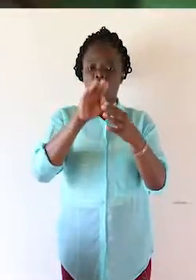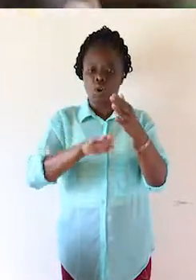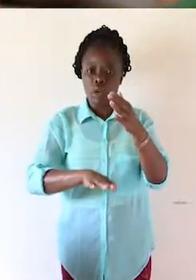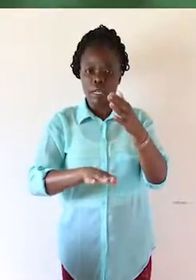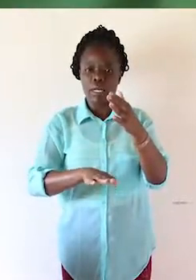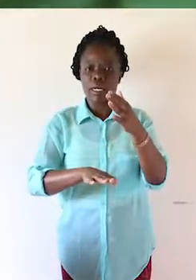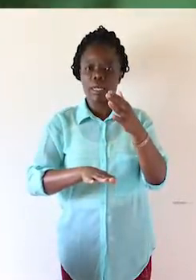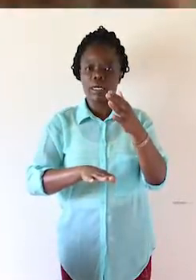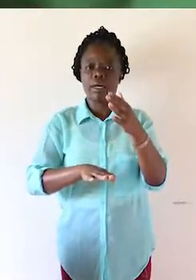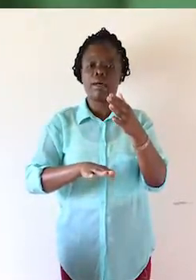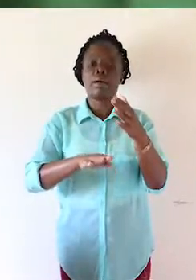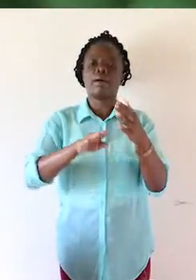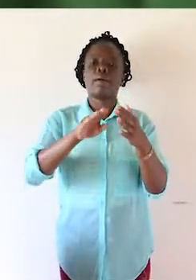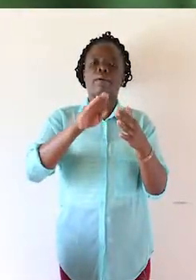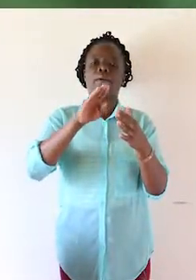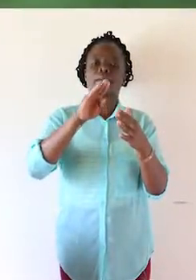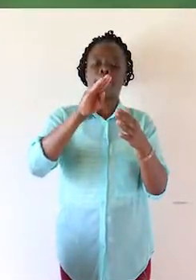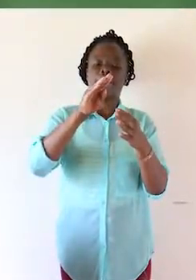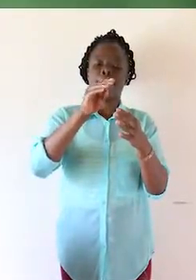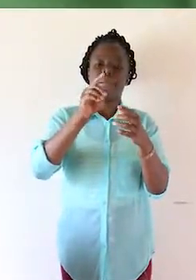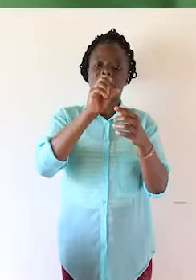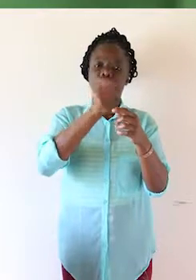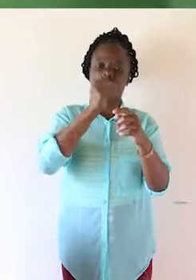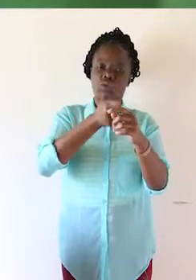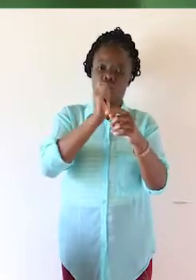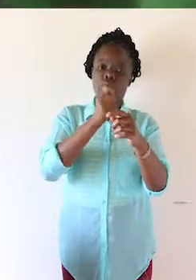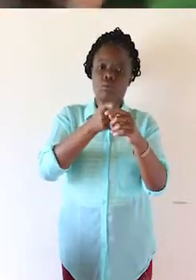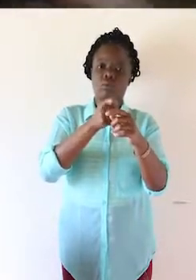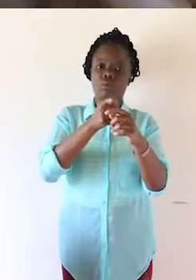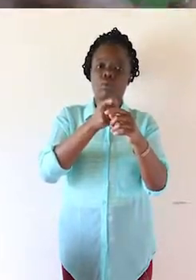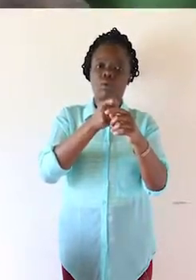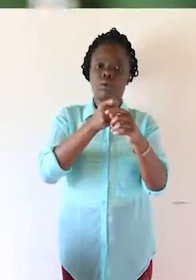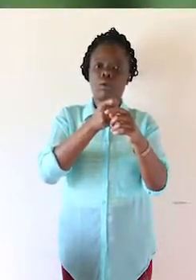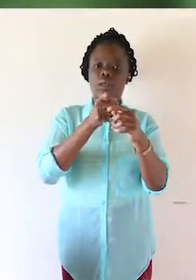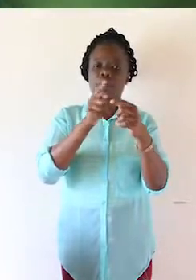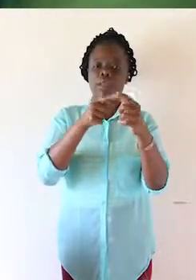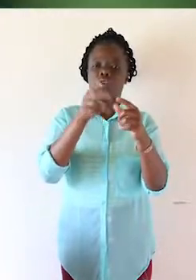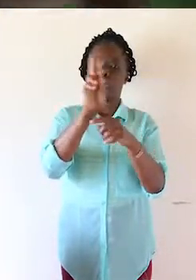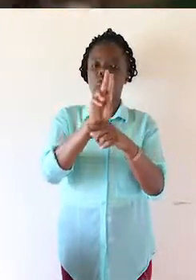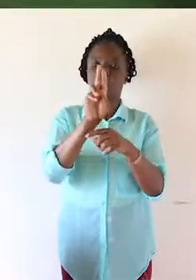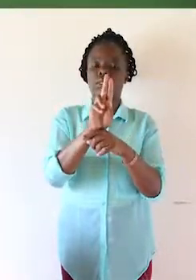We shall use this one for boring holes. You have up there and then you have it down here. Then